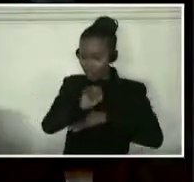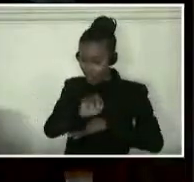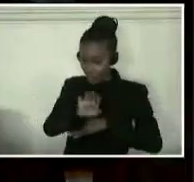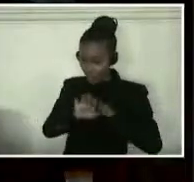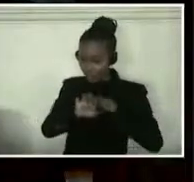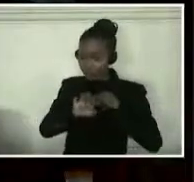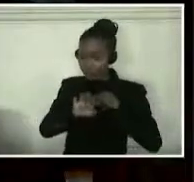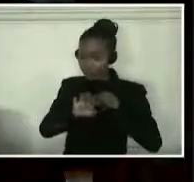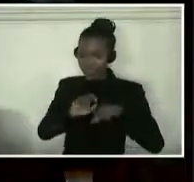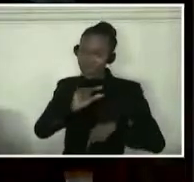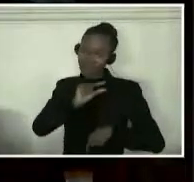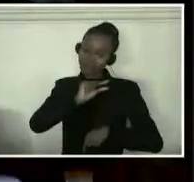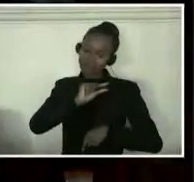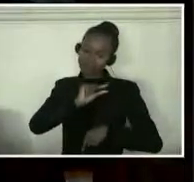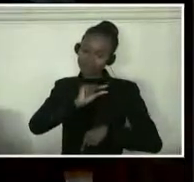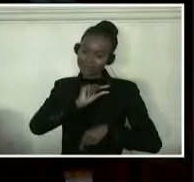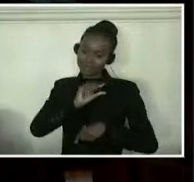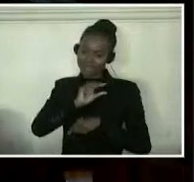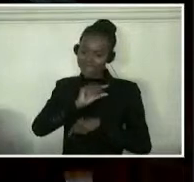bullying